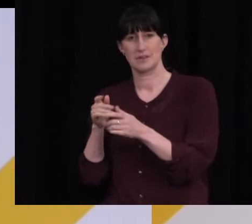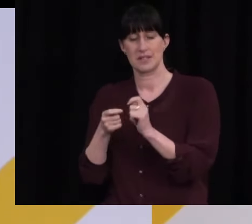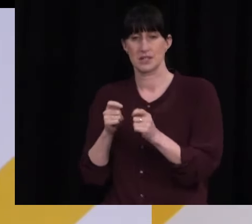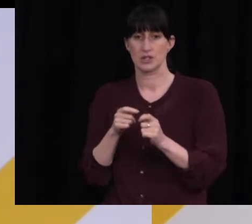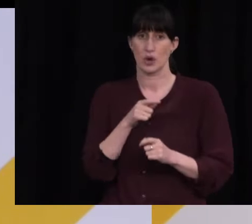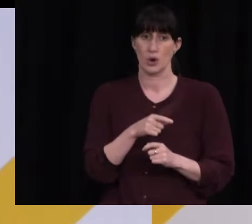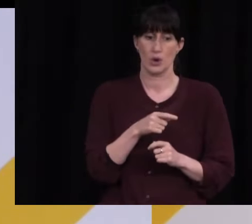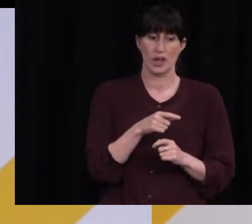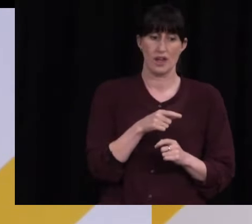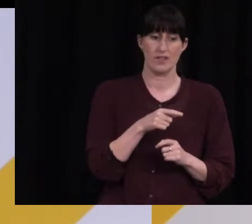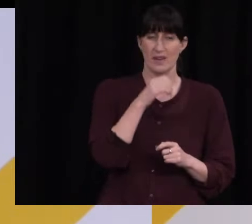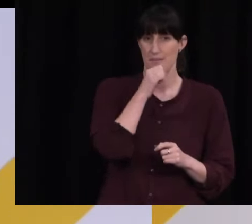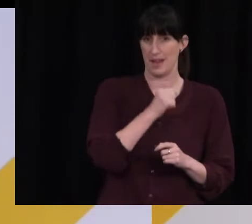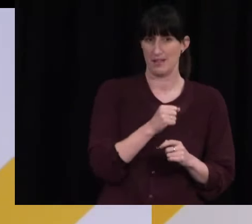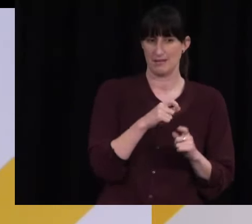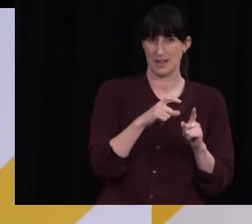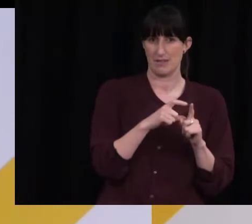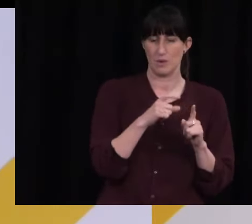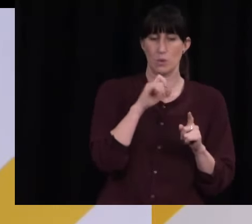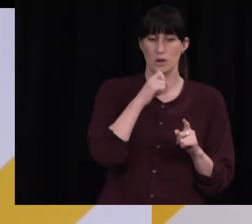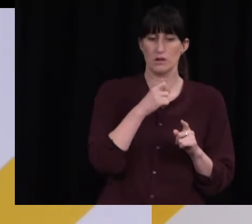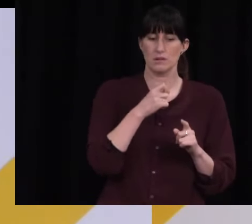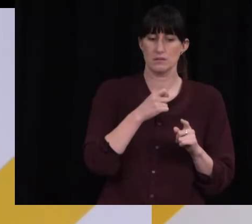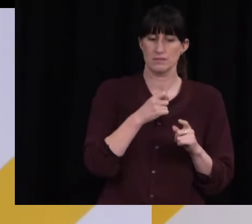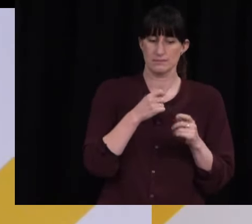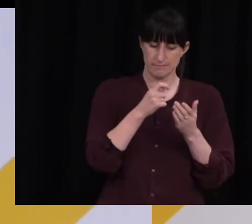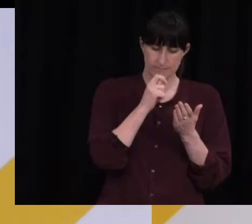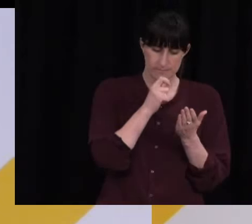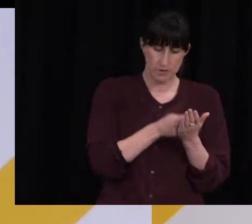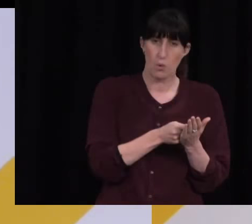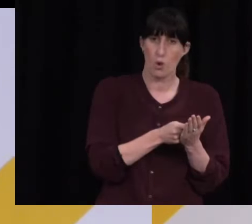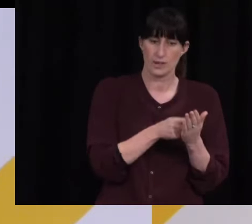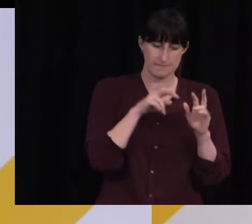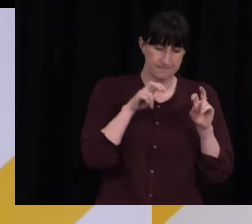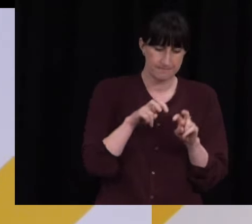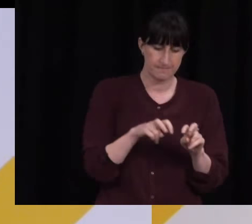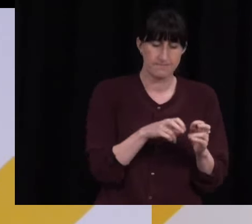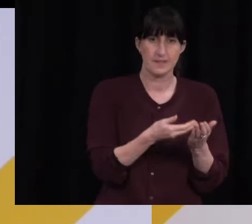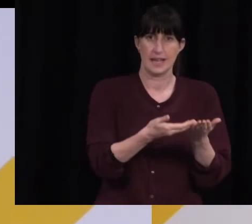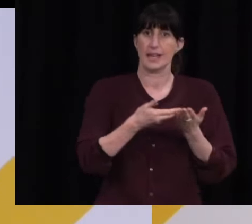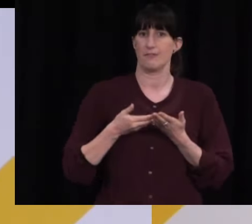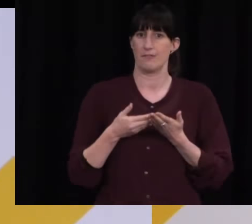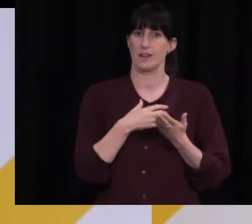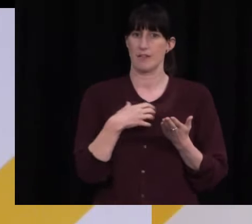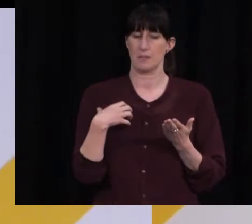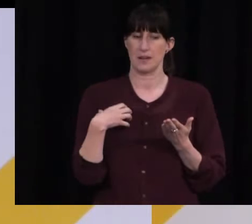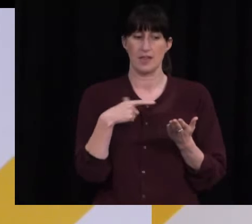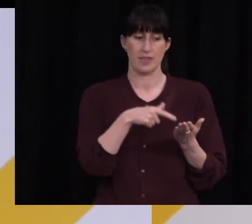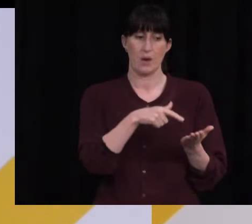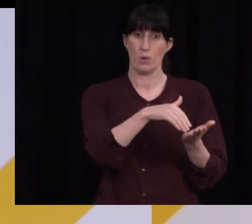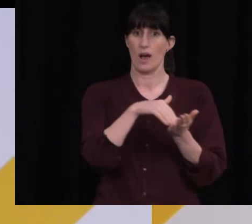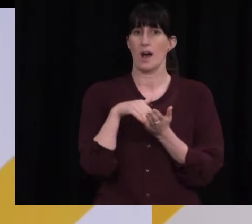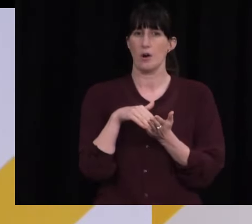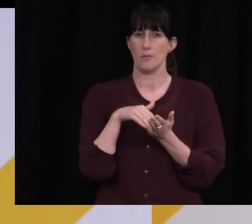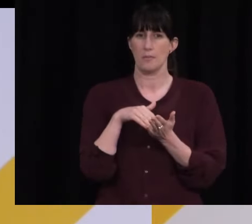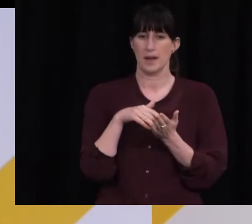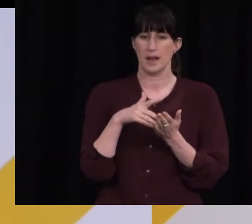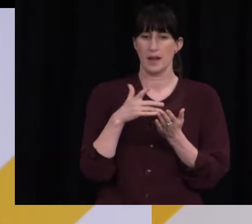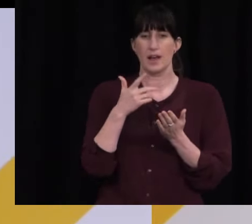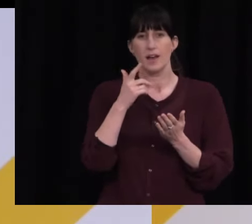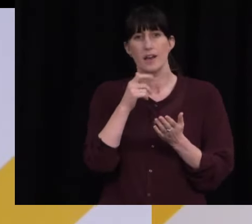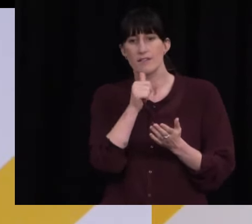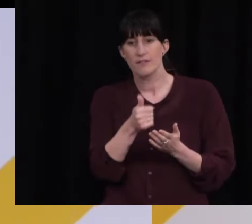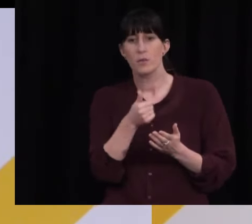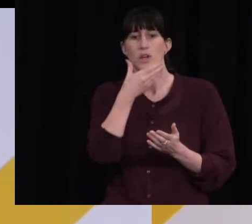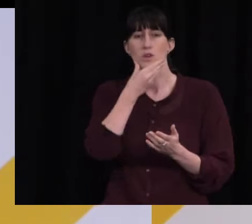coming week, and that will then really help us as we look to integrate antigen testing into our border regime and into